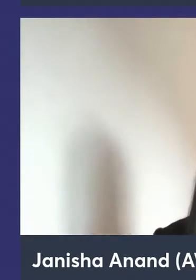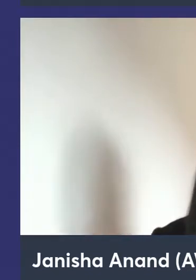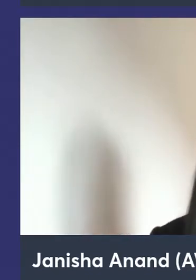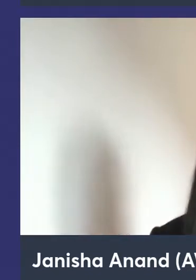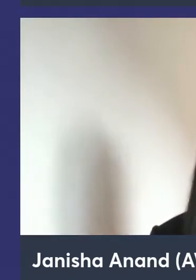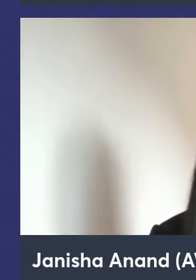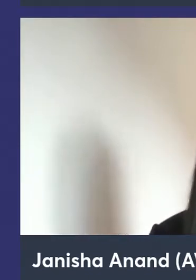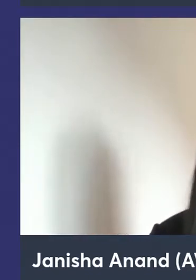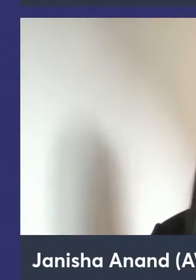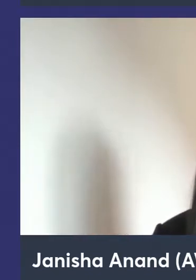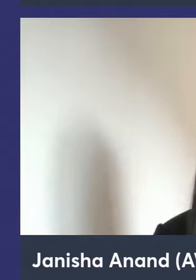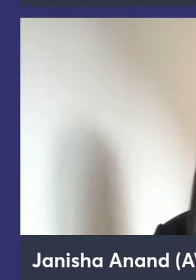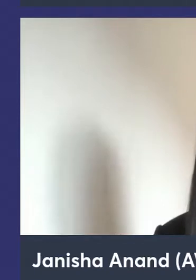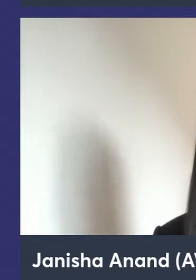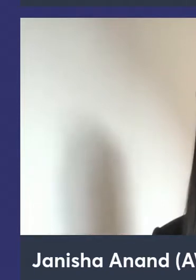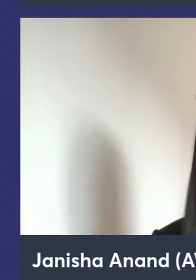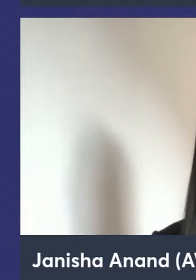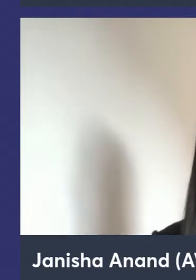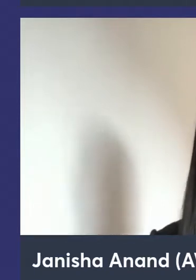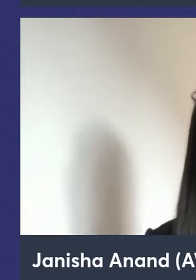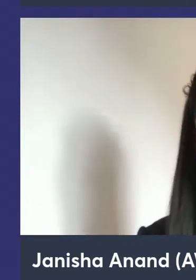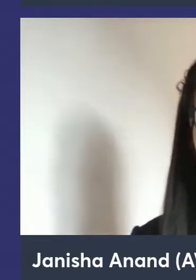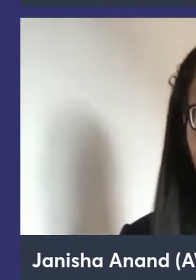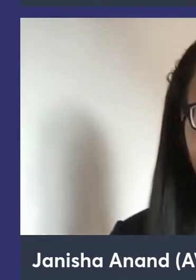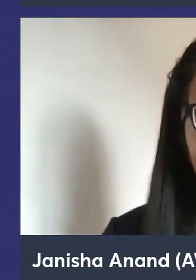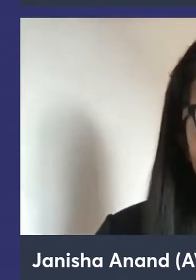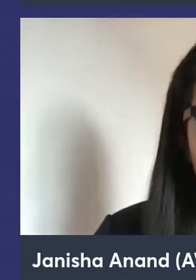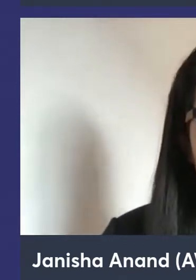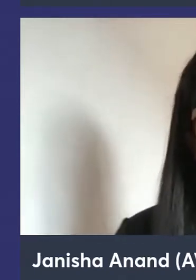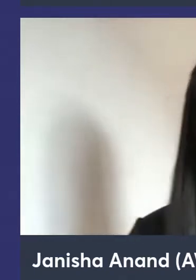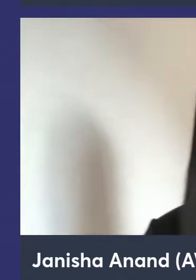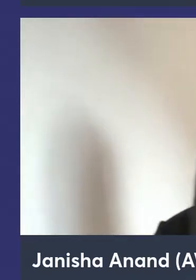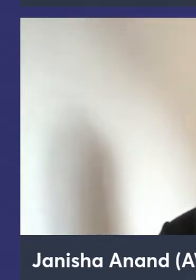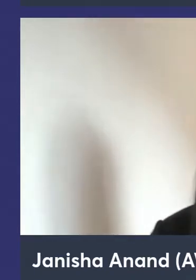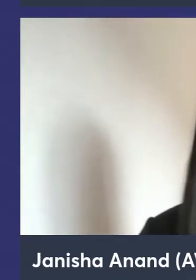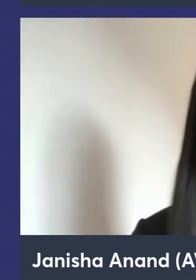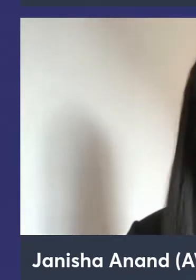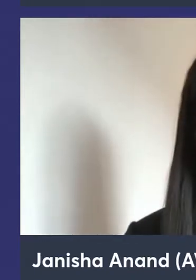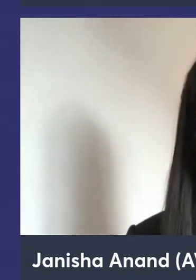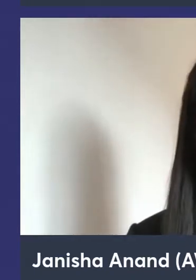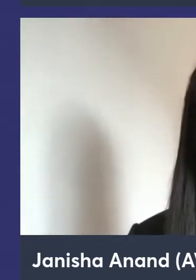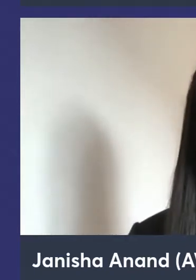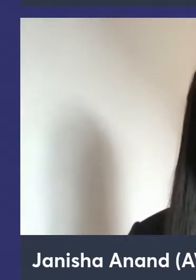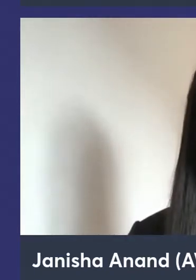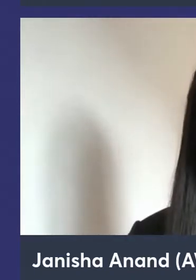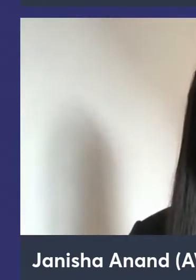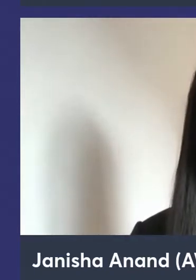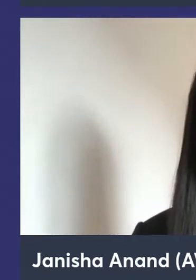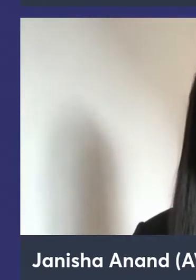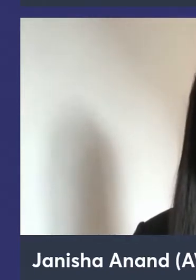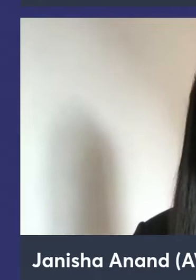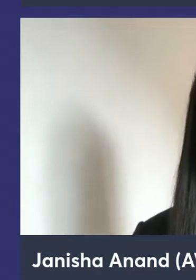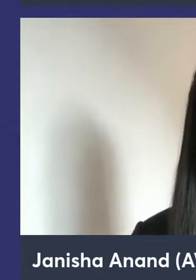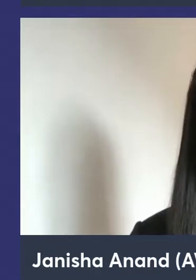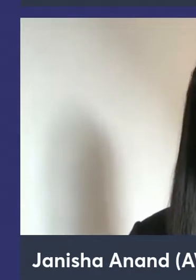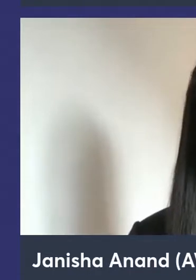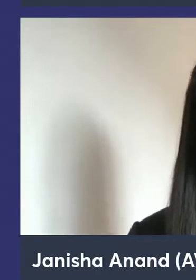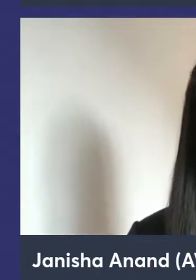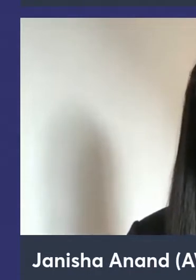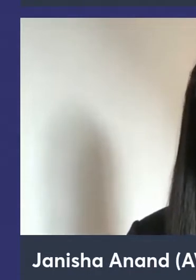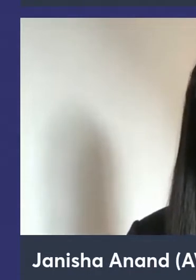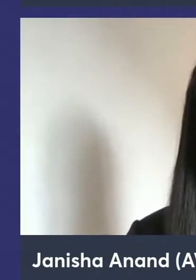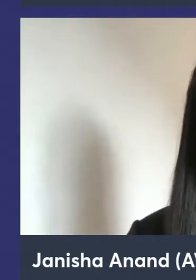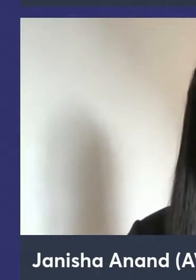different configuration parameters. Yeah, that's so useful. I mean, like, honestly, the most frustrating part of machine learning